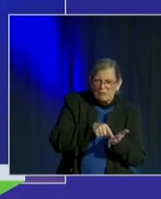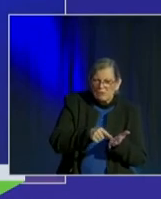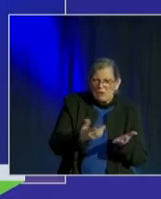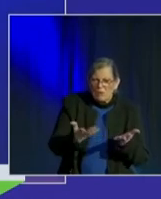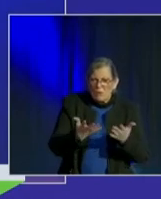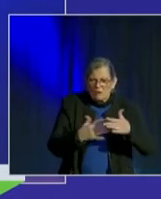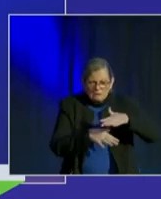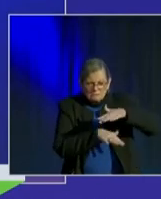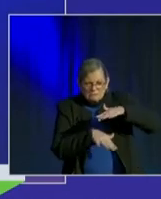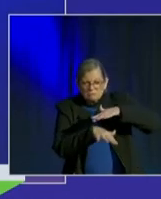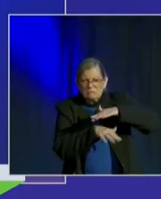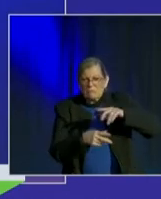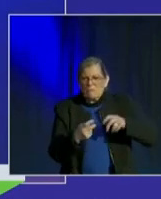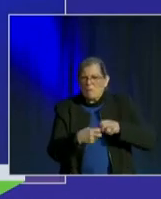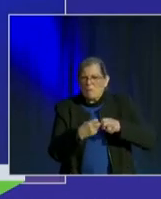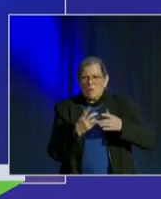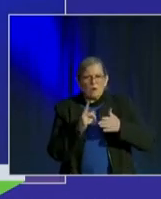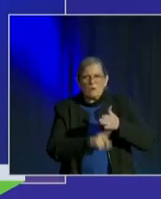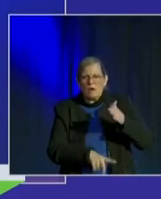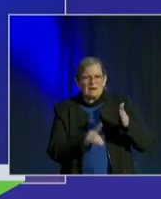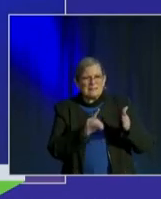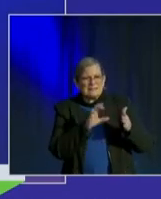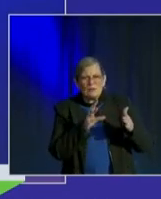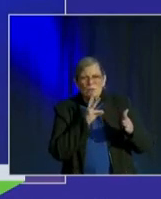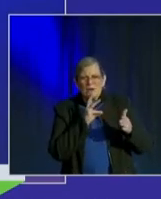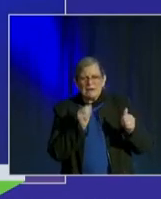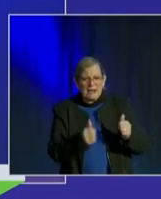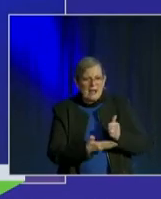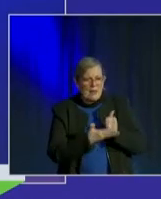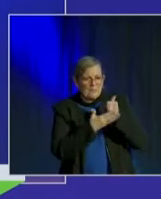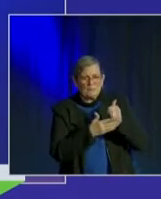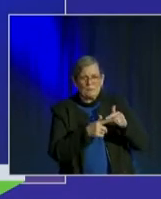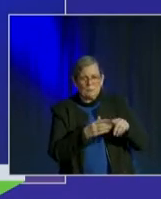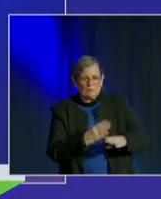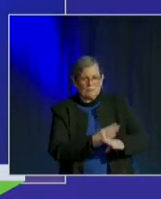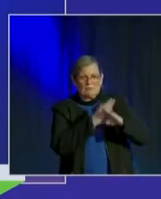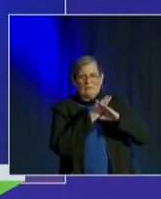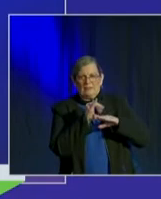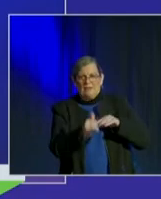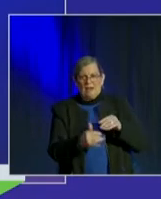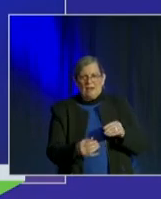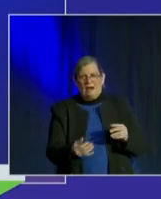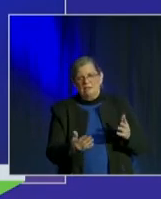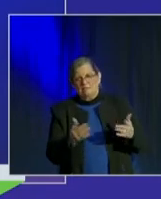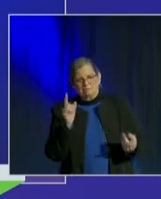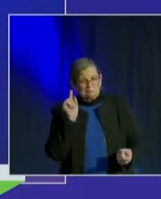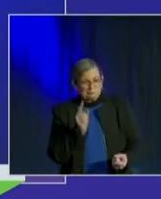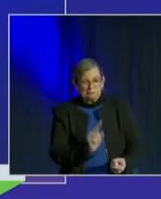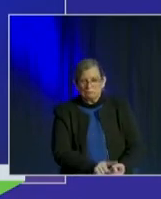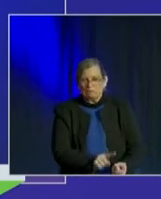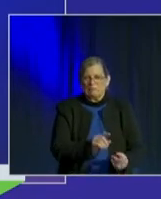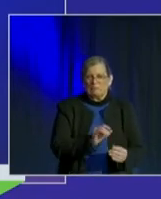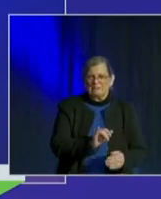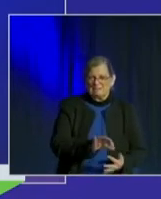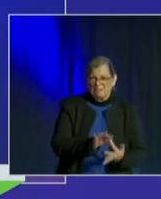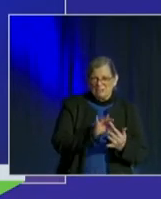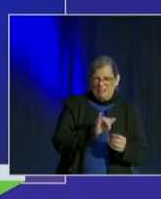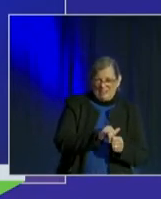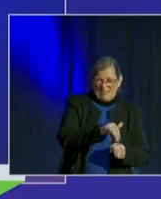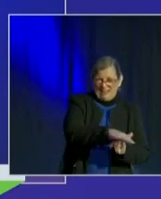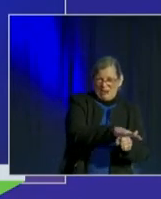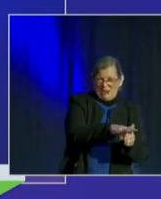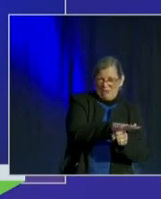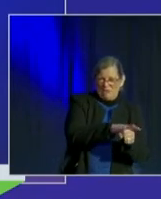do to help prevent and or help homeowners and residents